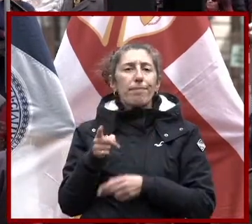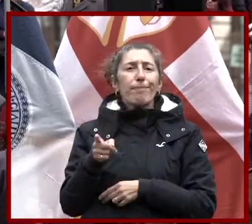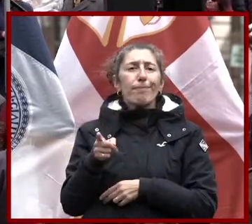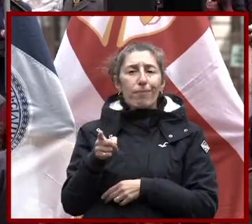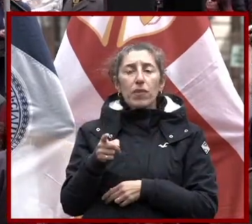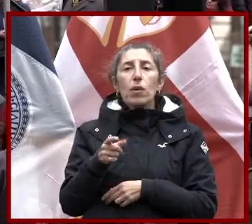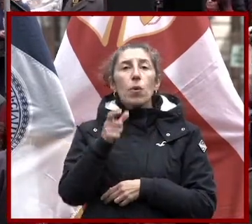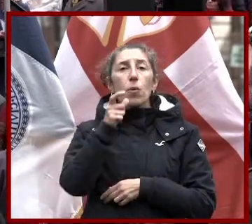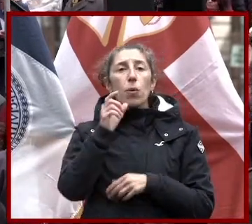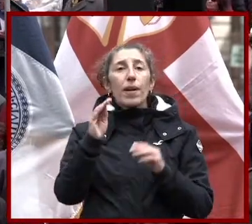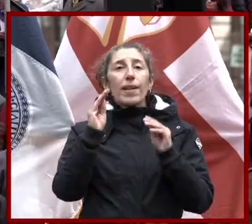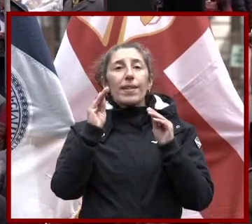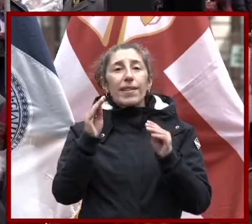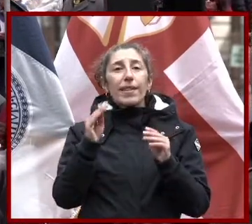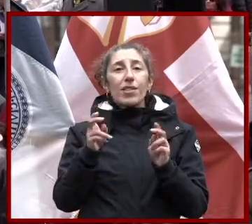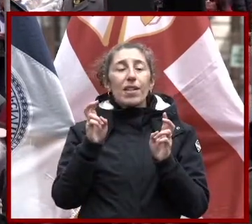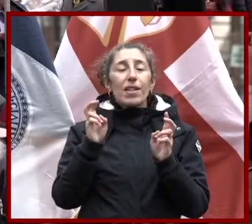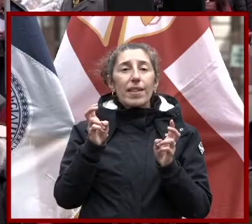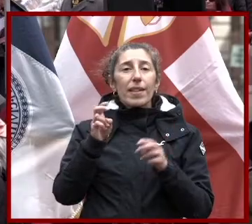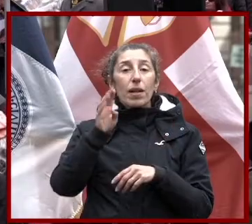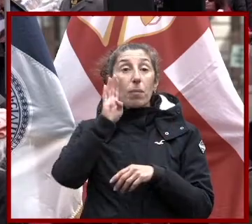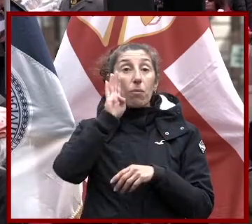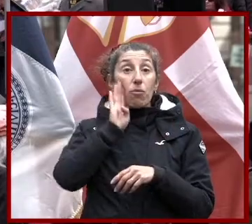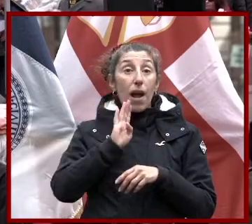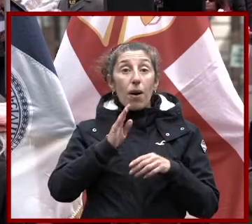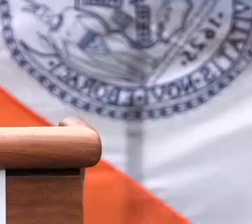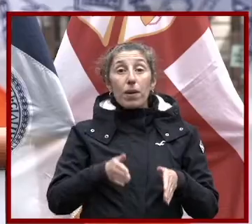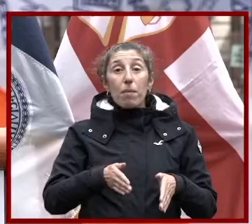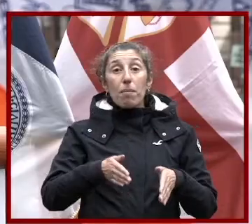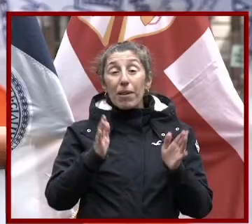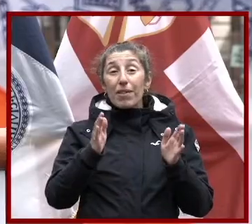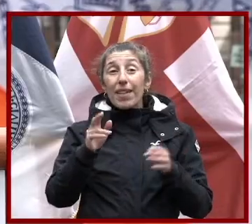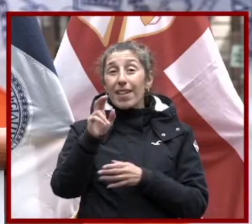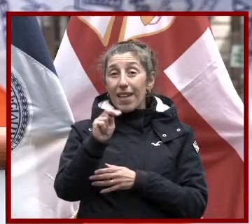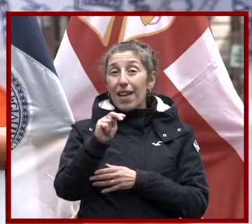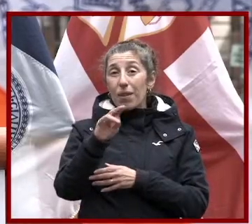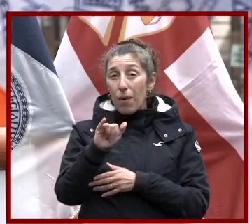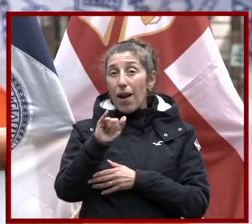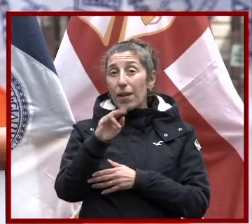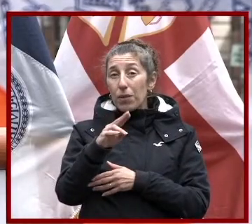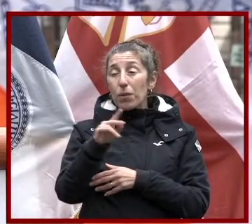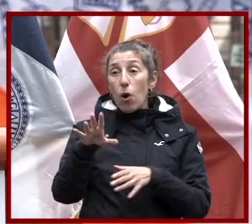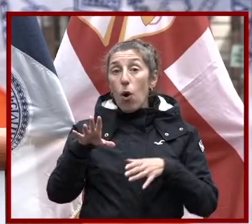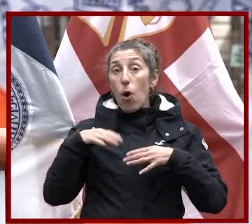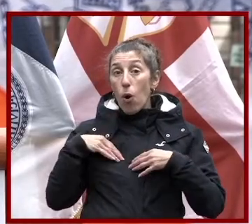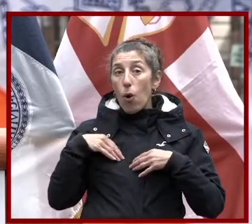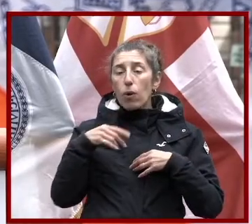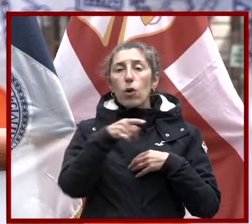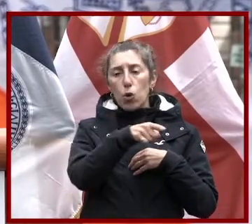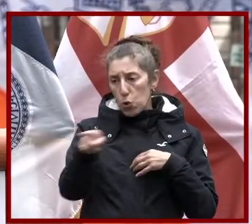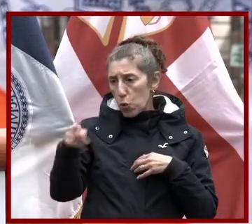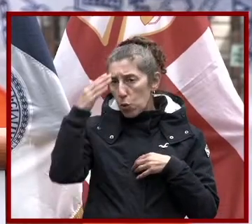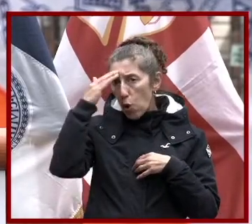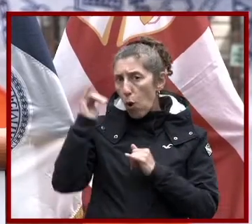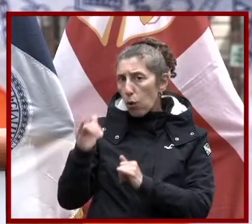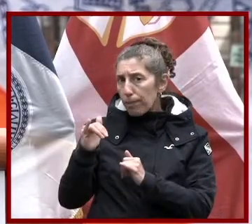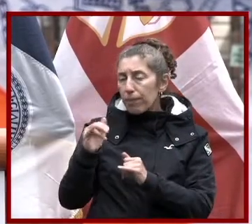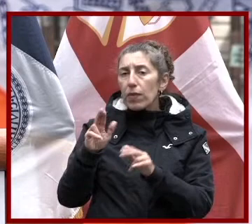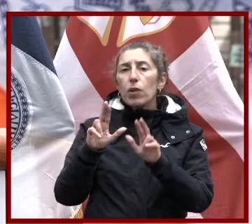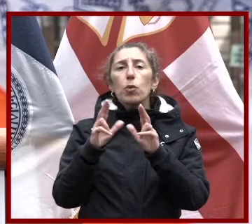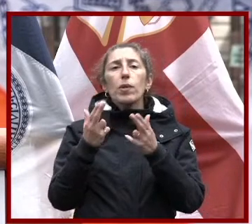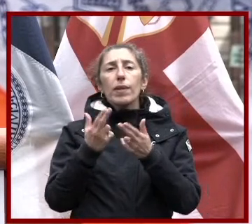Brown Building, which is now owned by NYU, know that unions are essential for